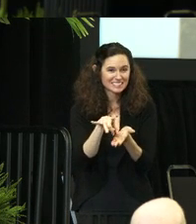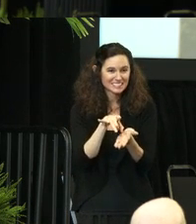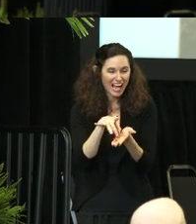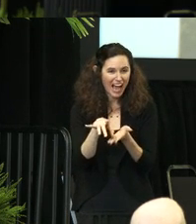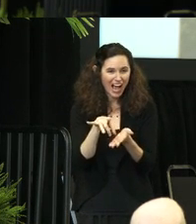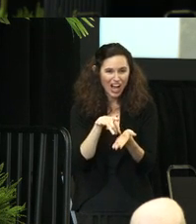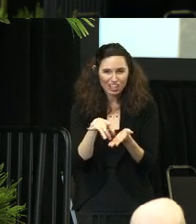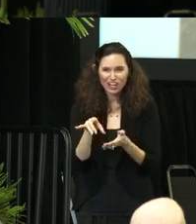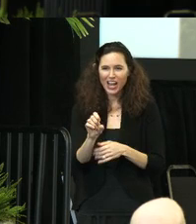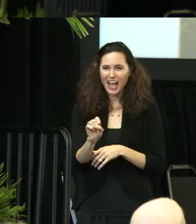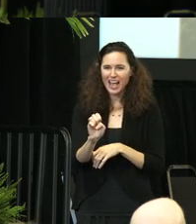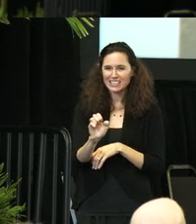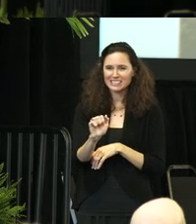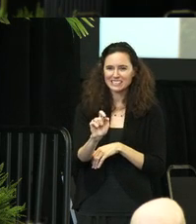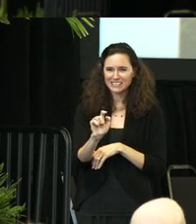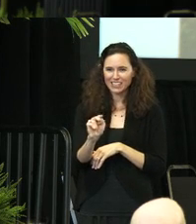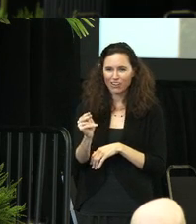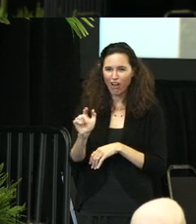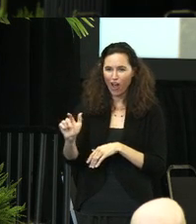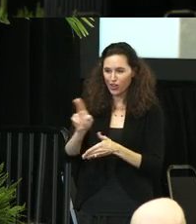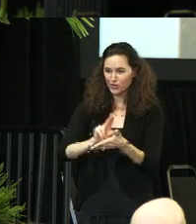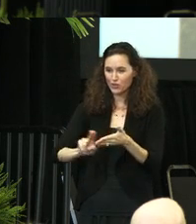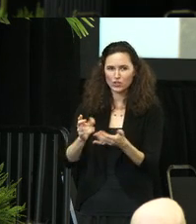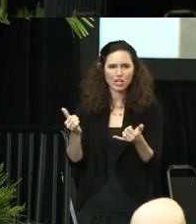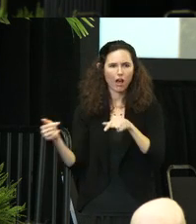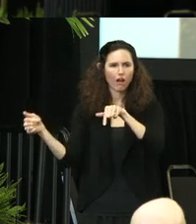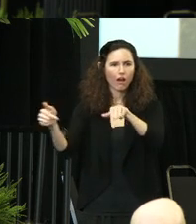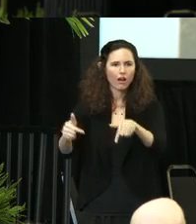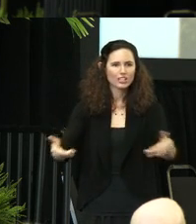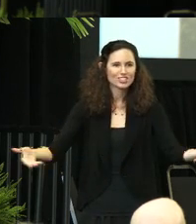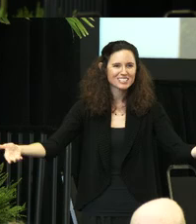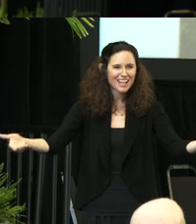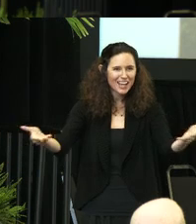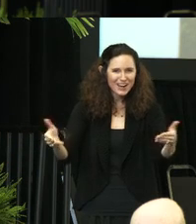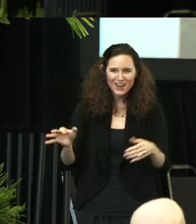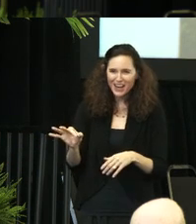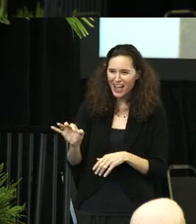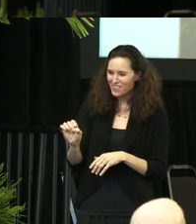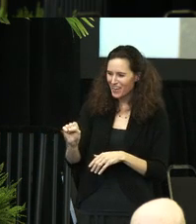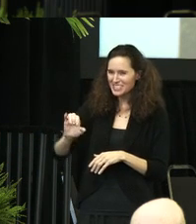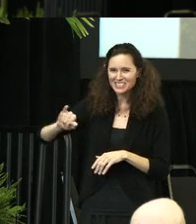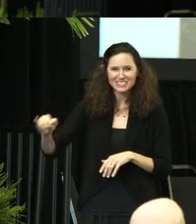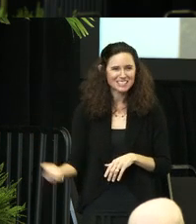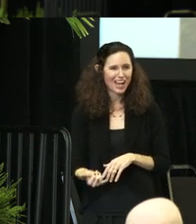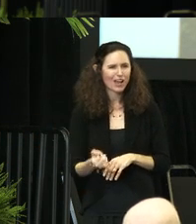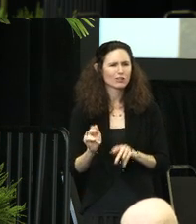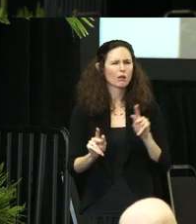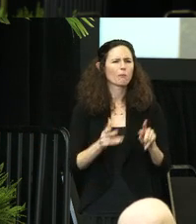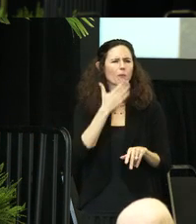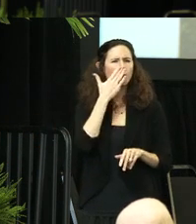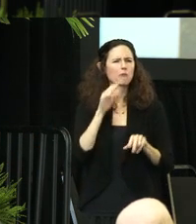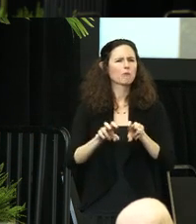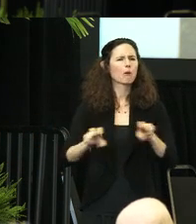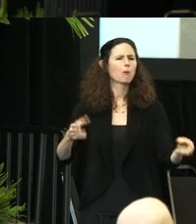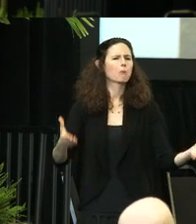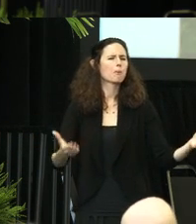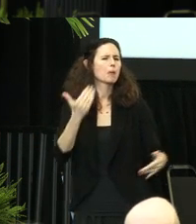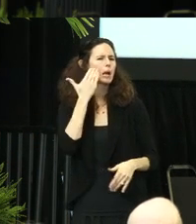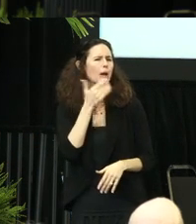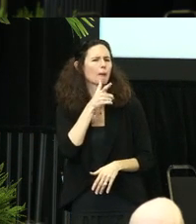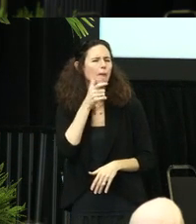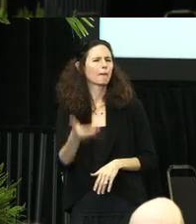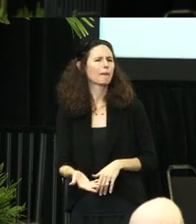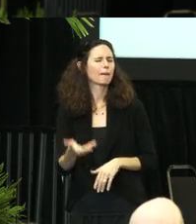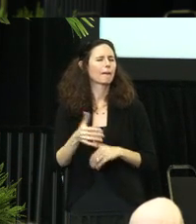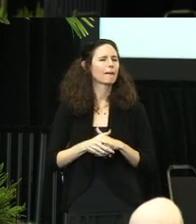University. And now she's here at FSCJ. Some people in the front row might know who it is.